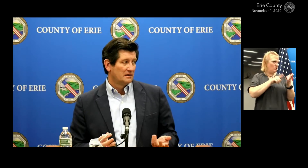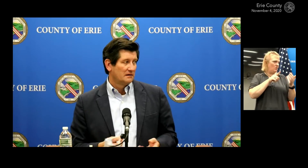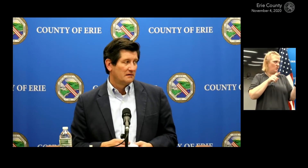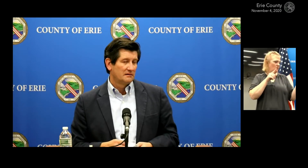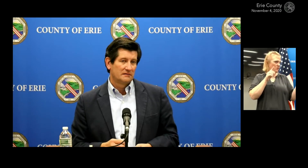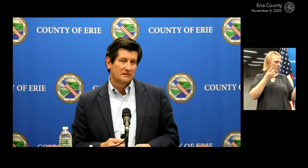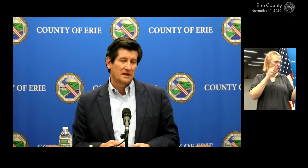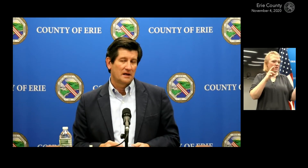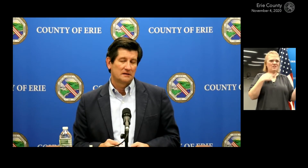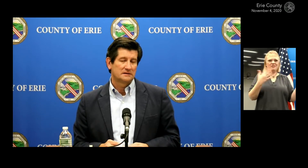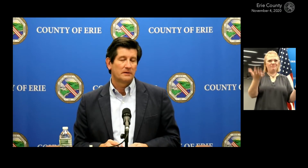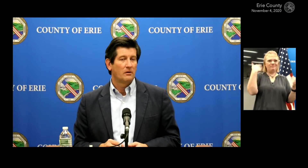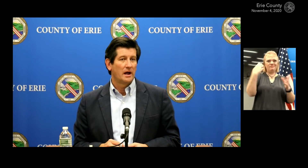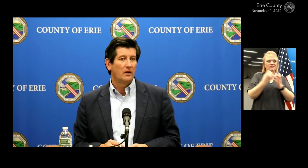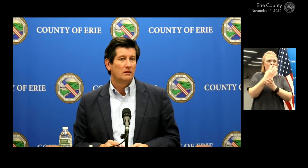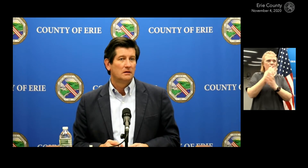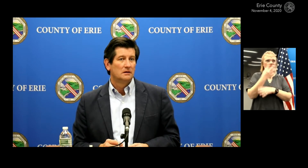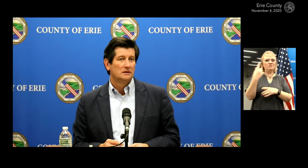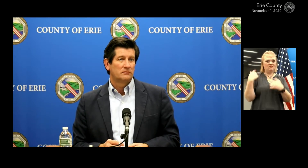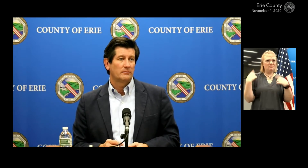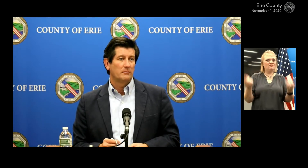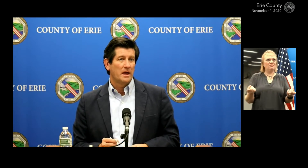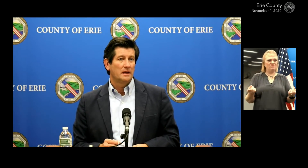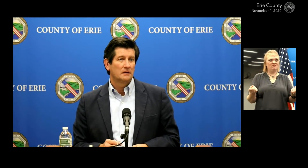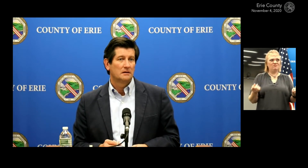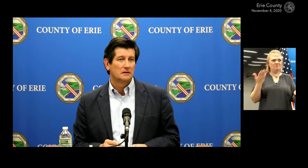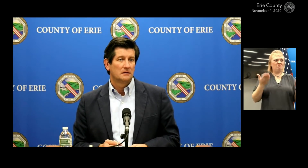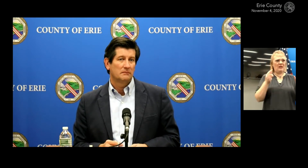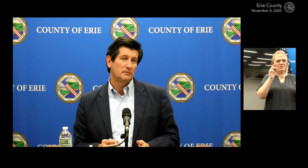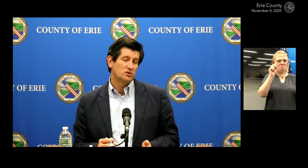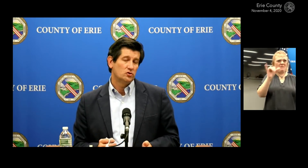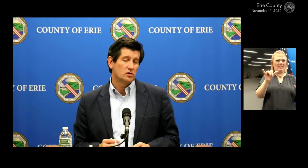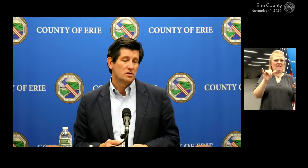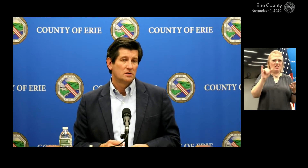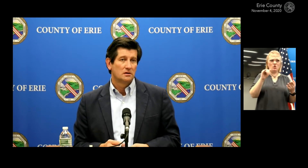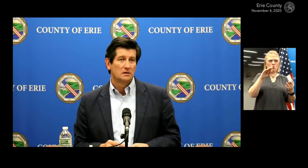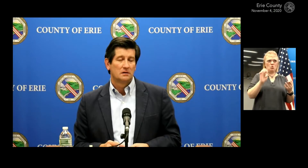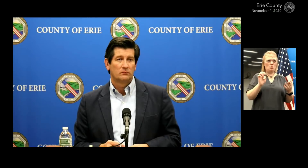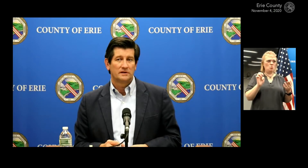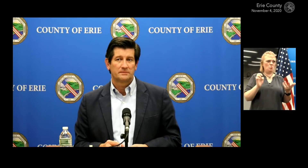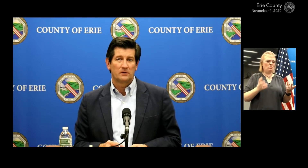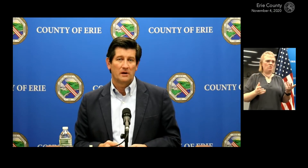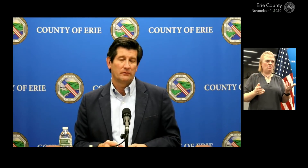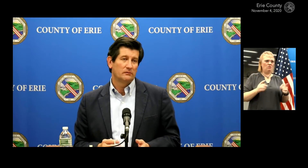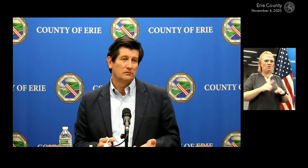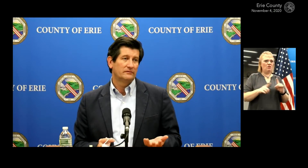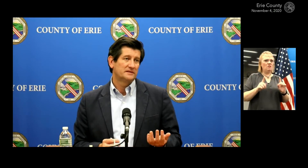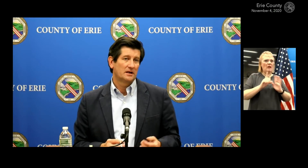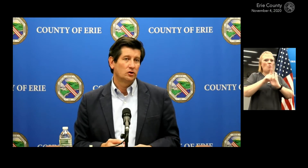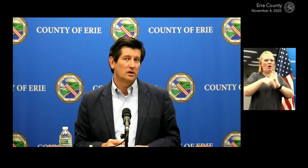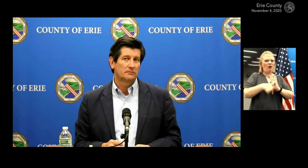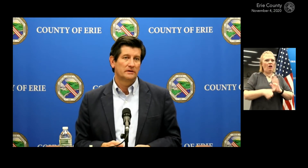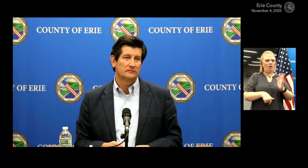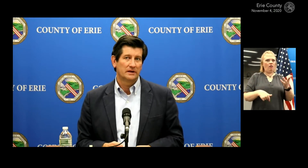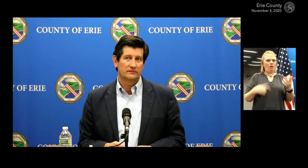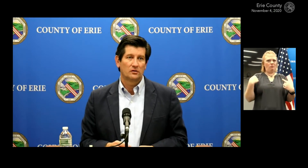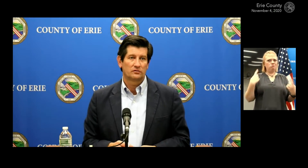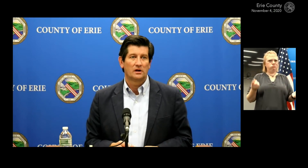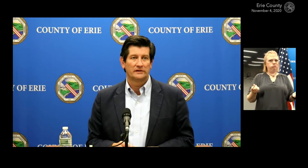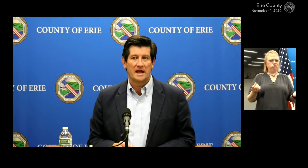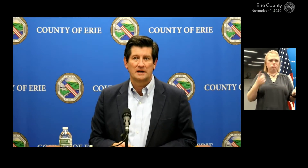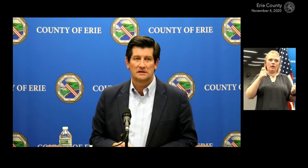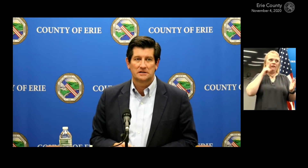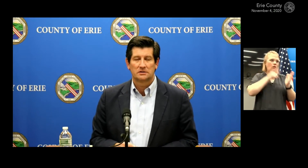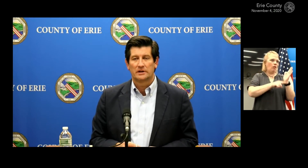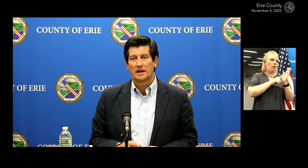Back in the spring. Yeah, it's been a while. Probably May, maybe June. but it's been a while. We'll have to take a look, but we'd have to go through